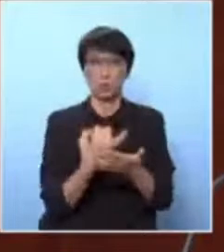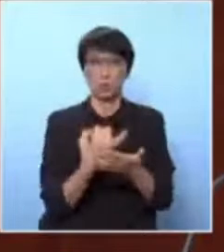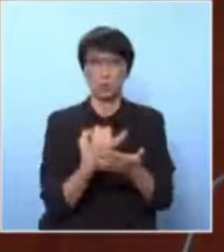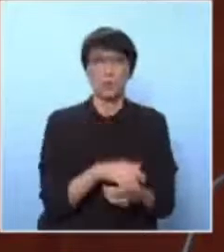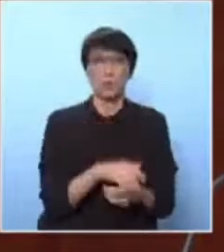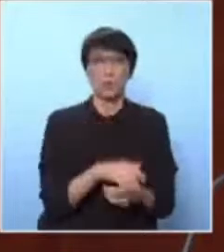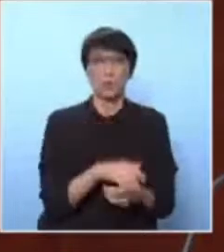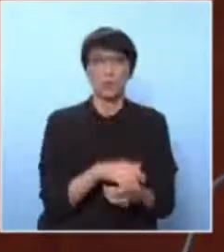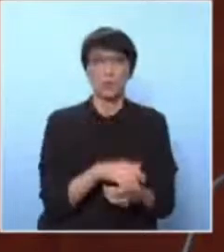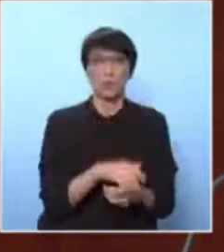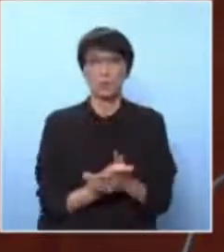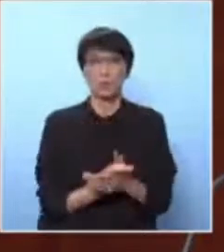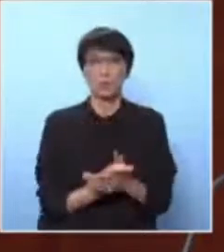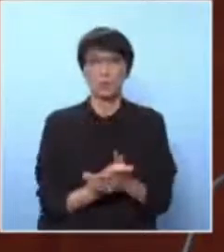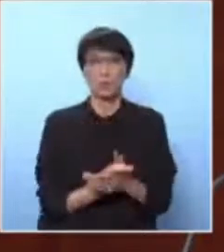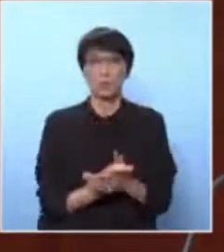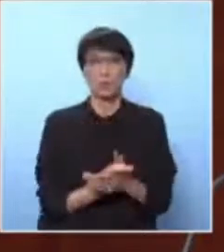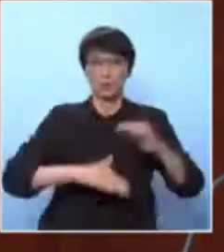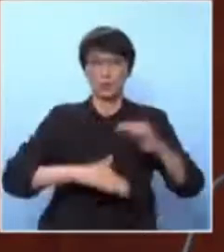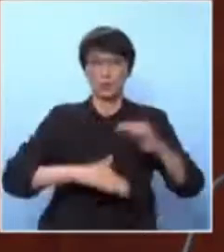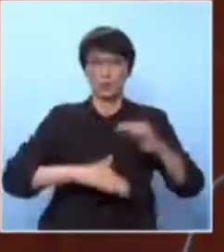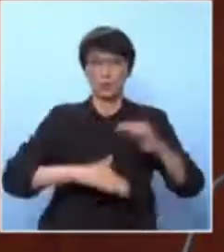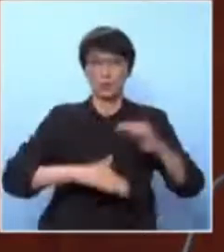teams to facilitate their work.